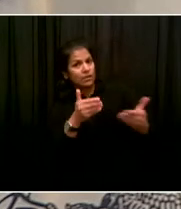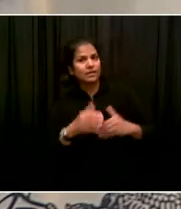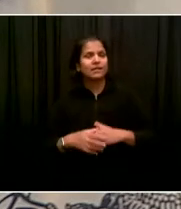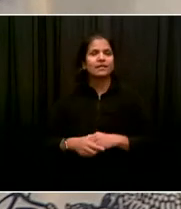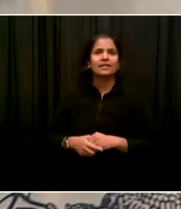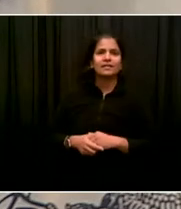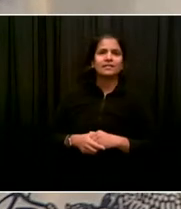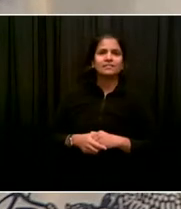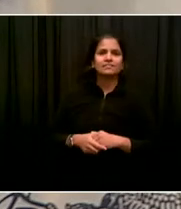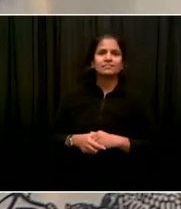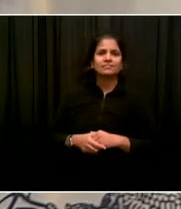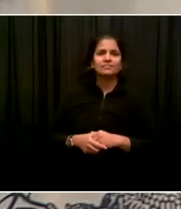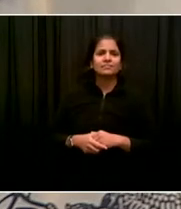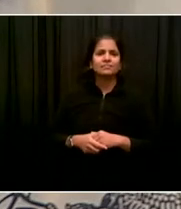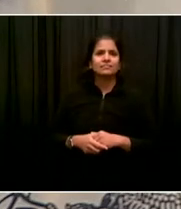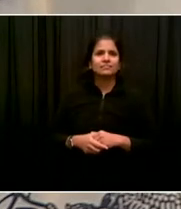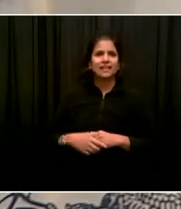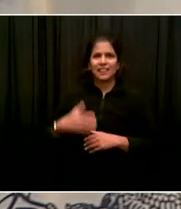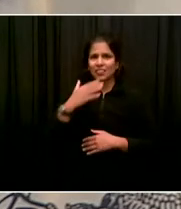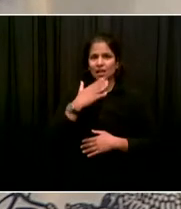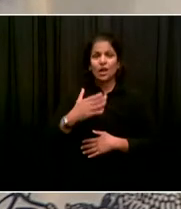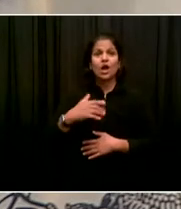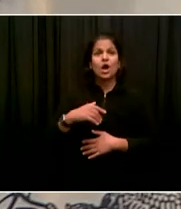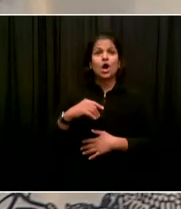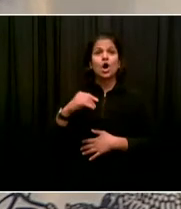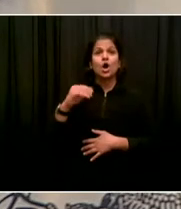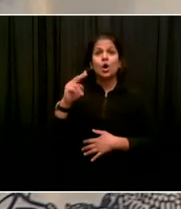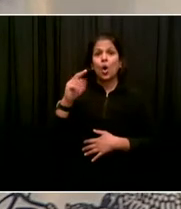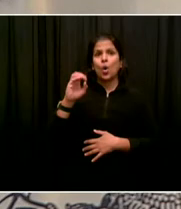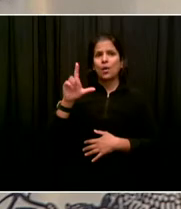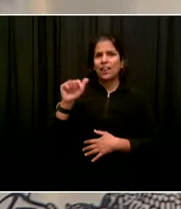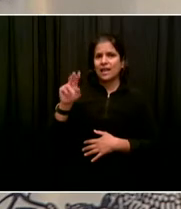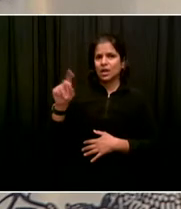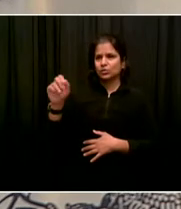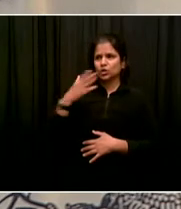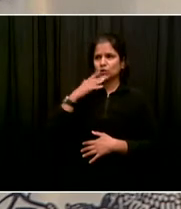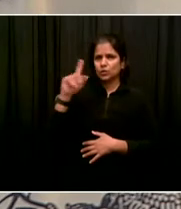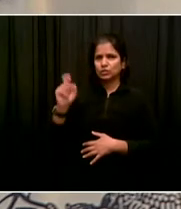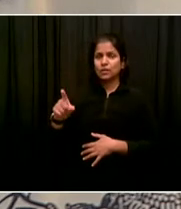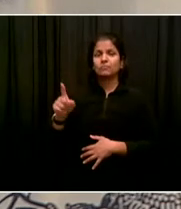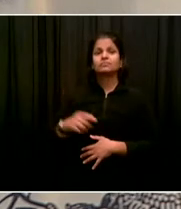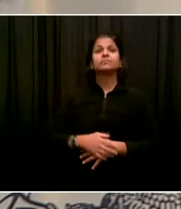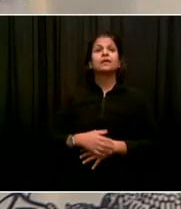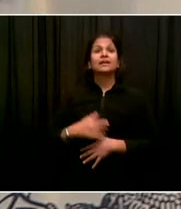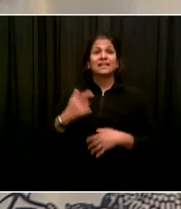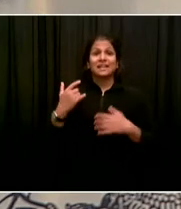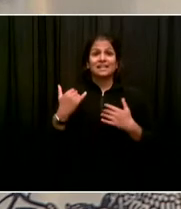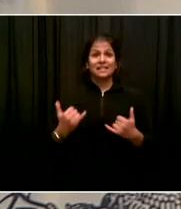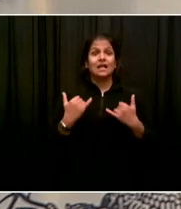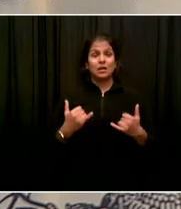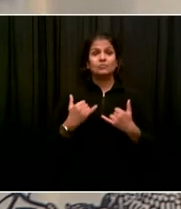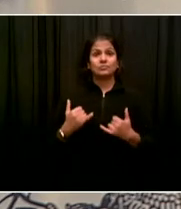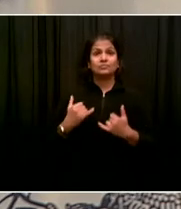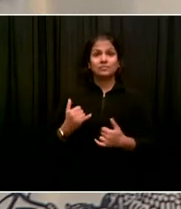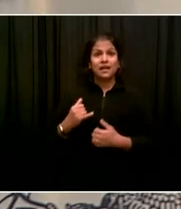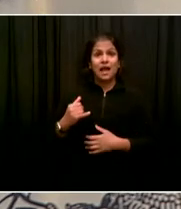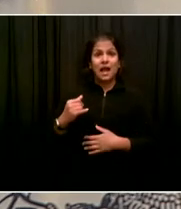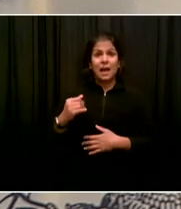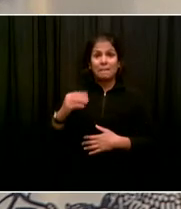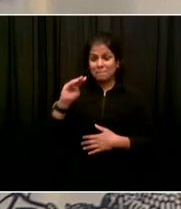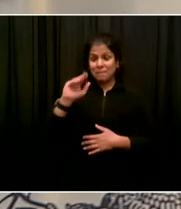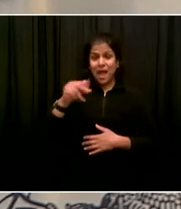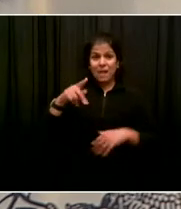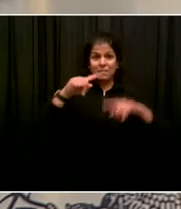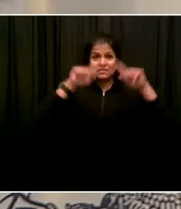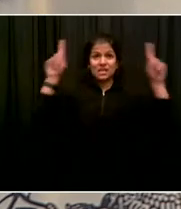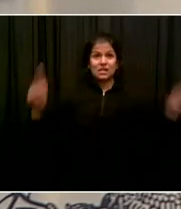Yes, thank you. So, Nolan, I appreciate the question. Right now, just the backdrop is the interactive map includes all sites because we want people to know what sites are